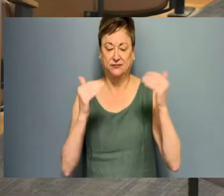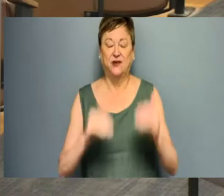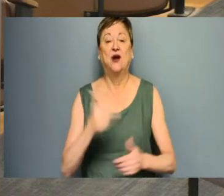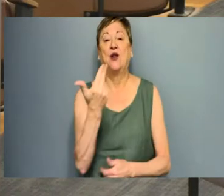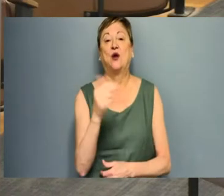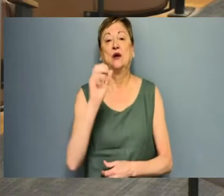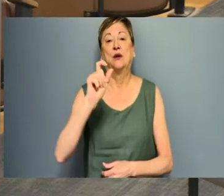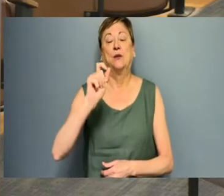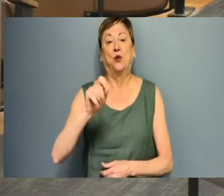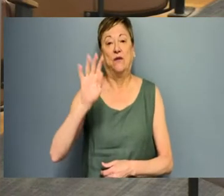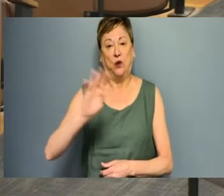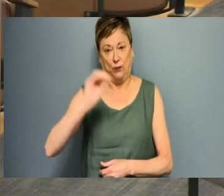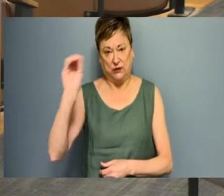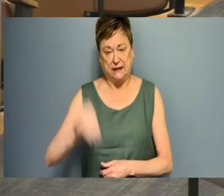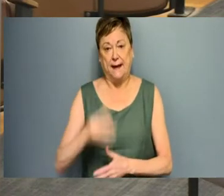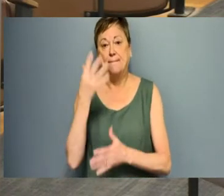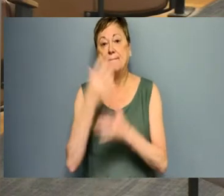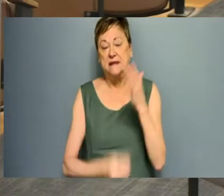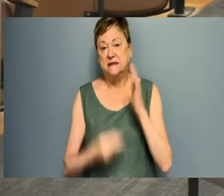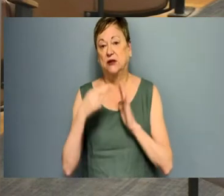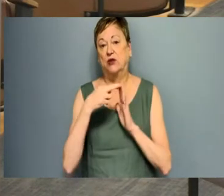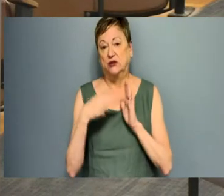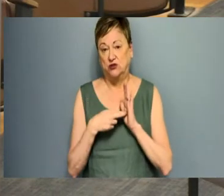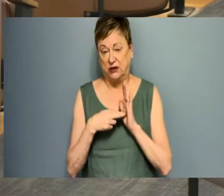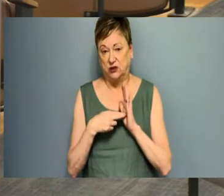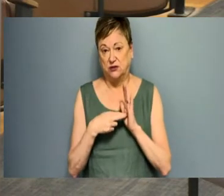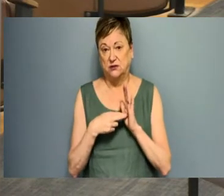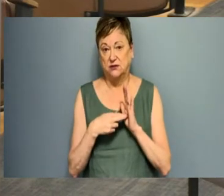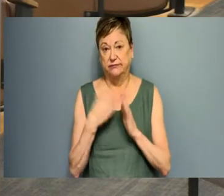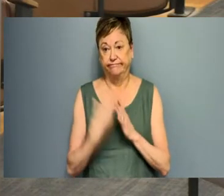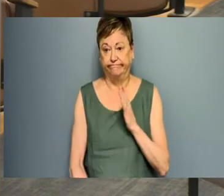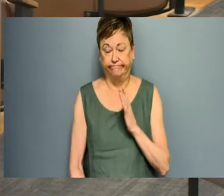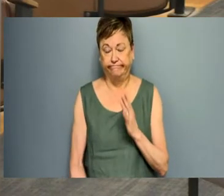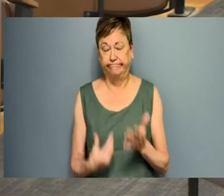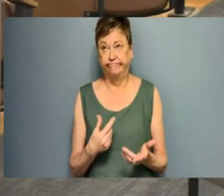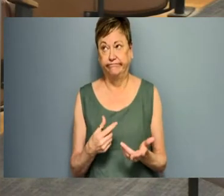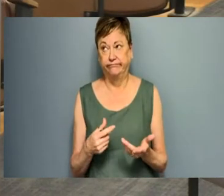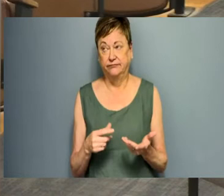13.4% were missing registrations.